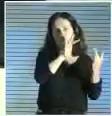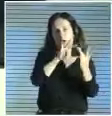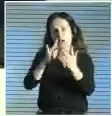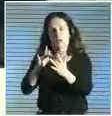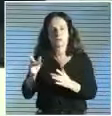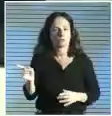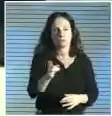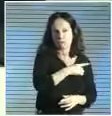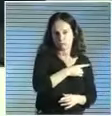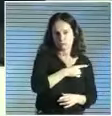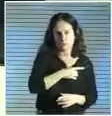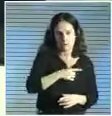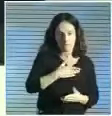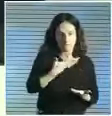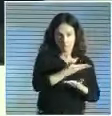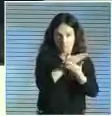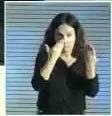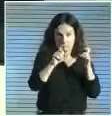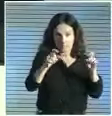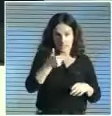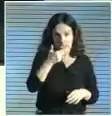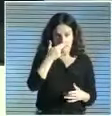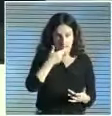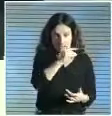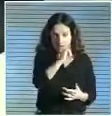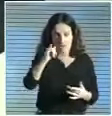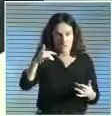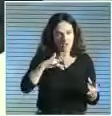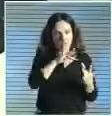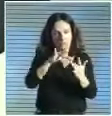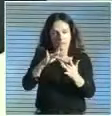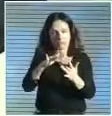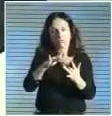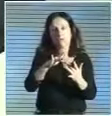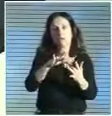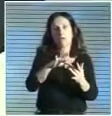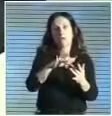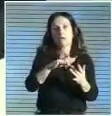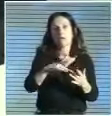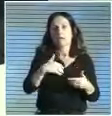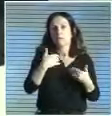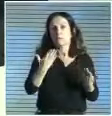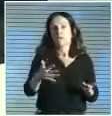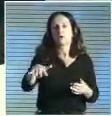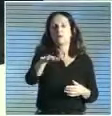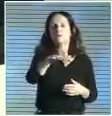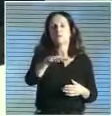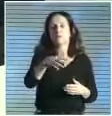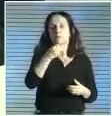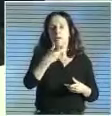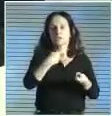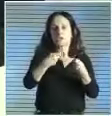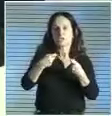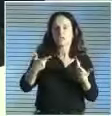think in building properly a destination. I mean, commercially, in terms of content, but also in terms